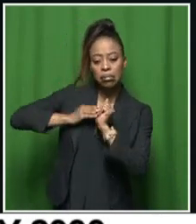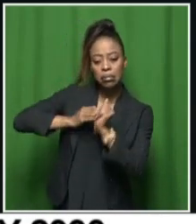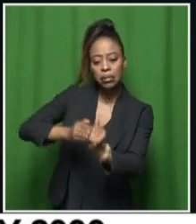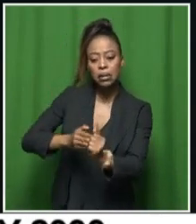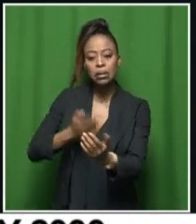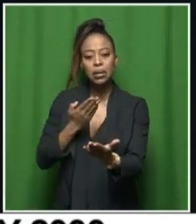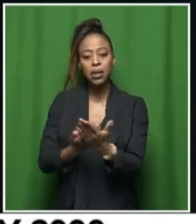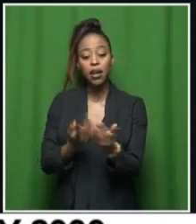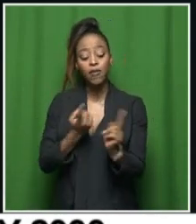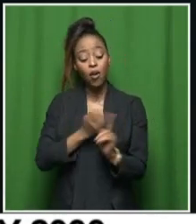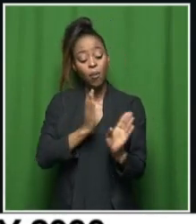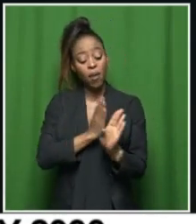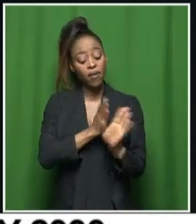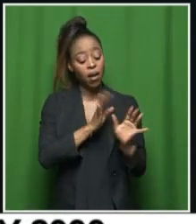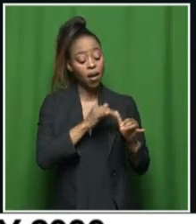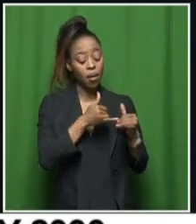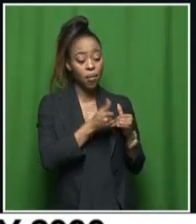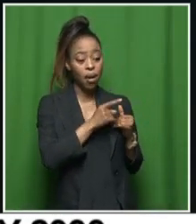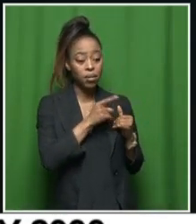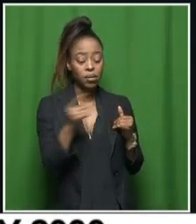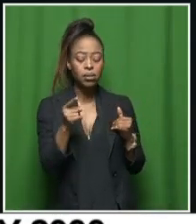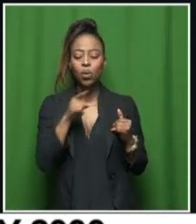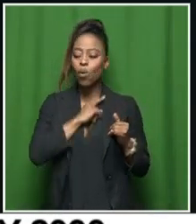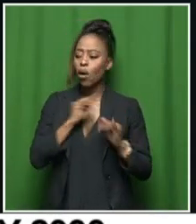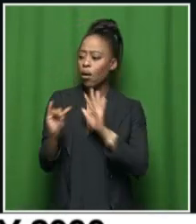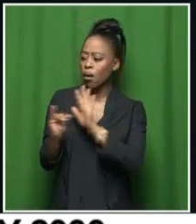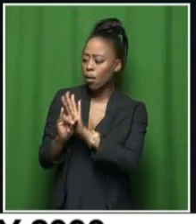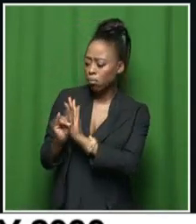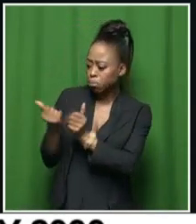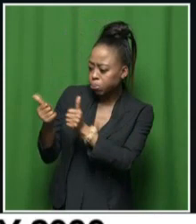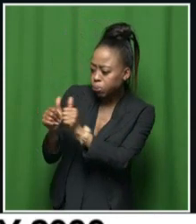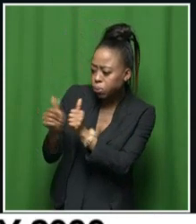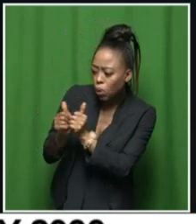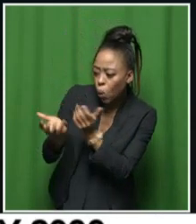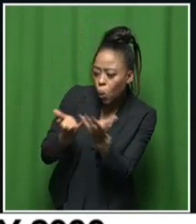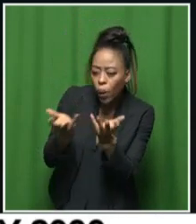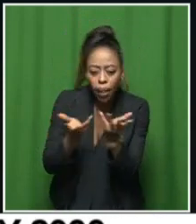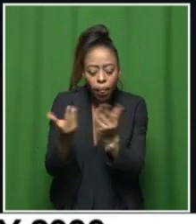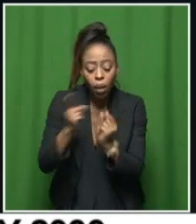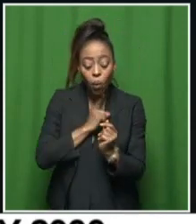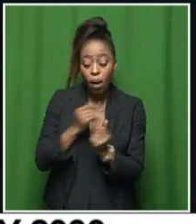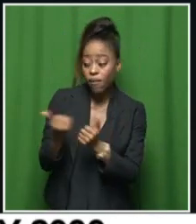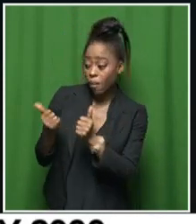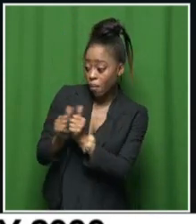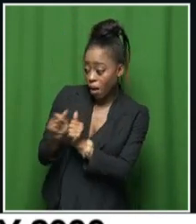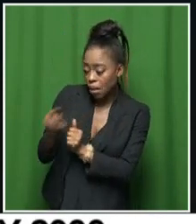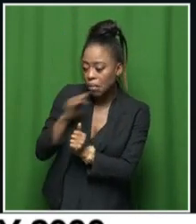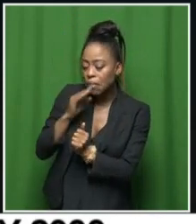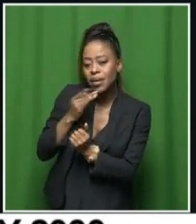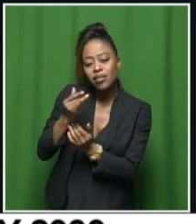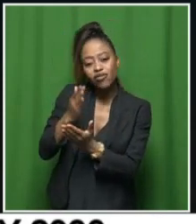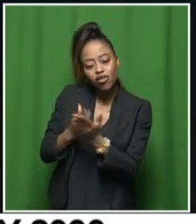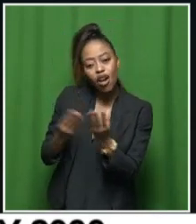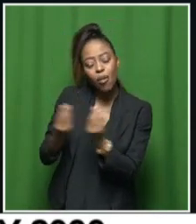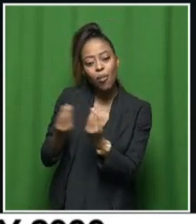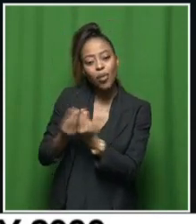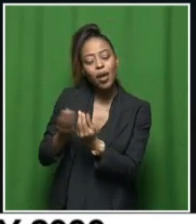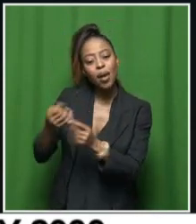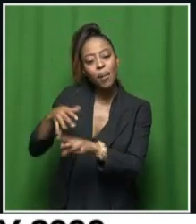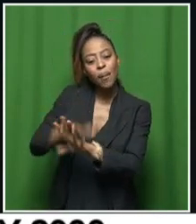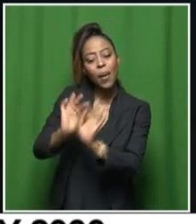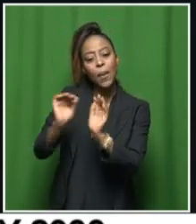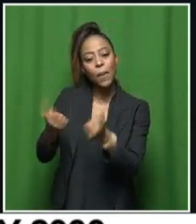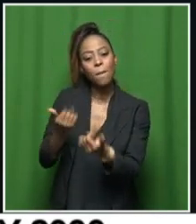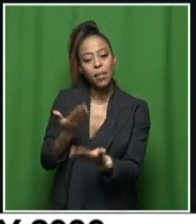from a private sector perspective is to identify partnerships that really allow us to scale some of the pilot projects that